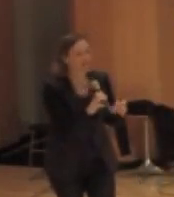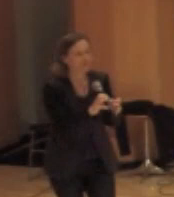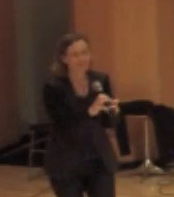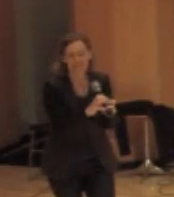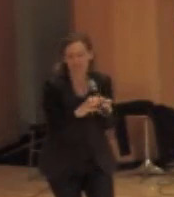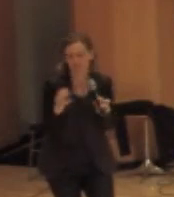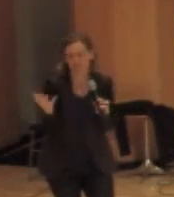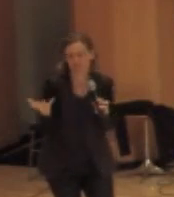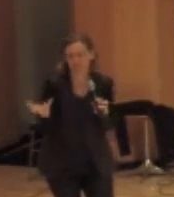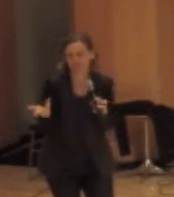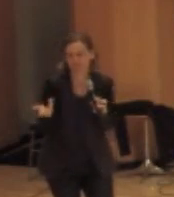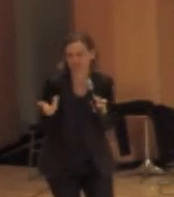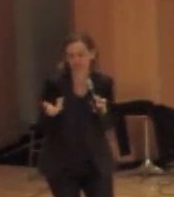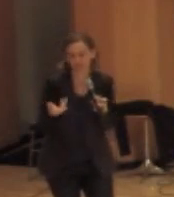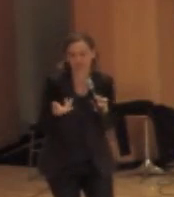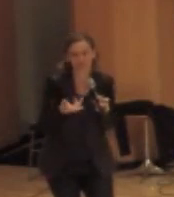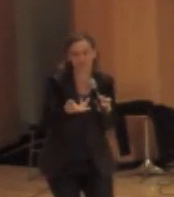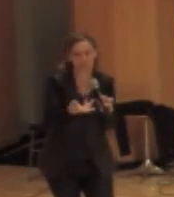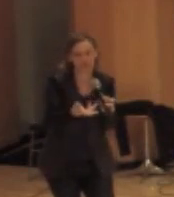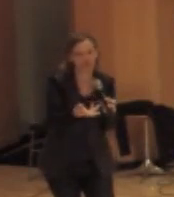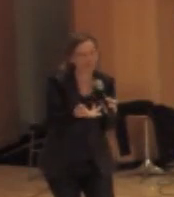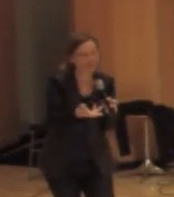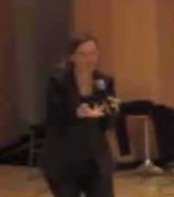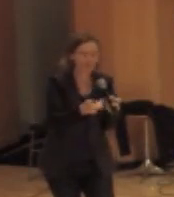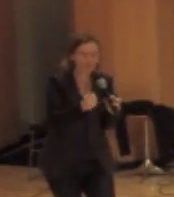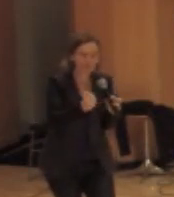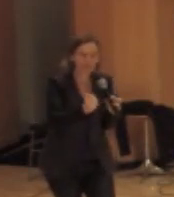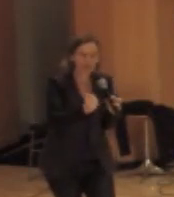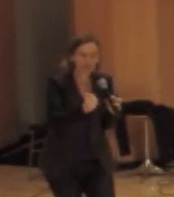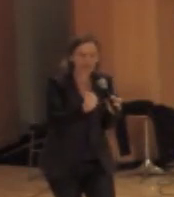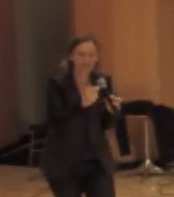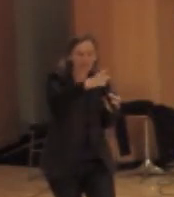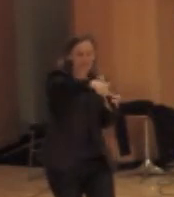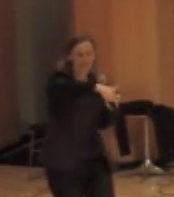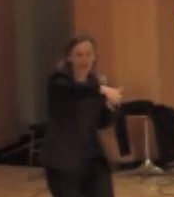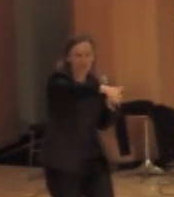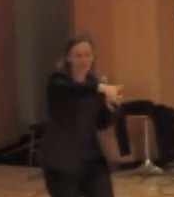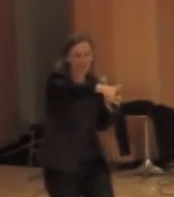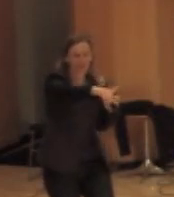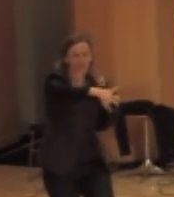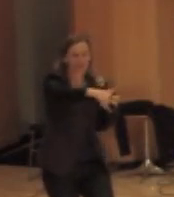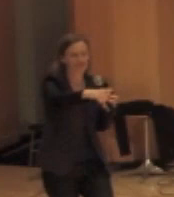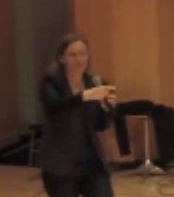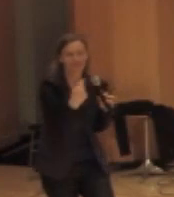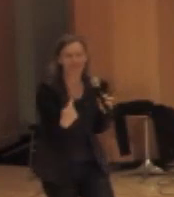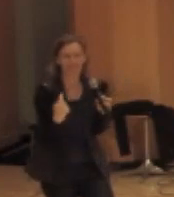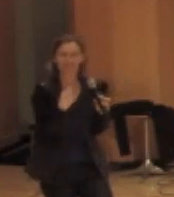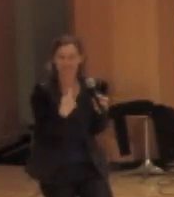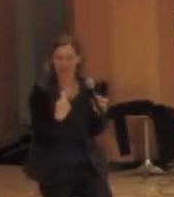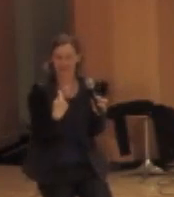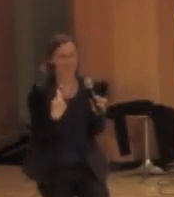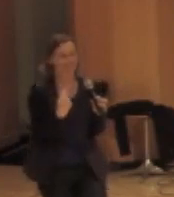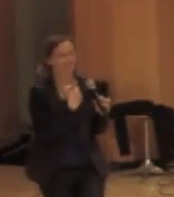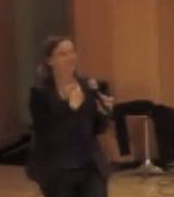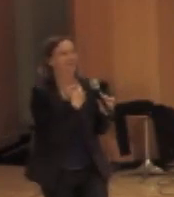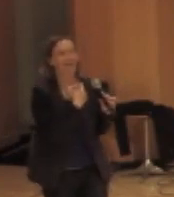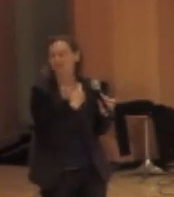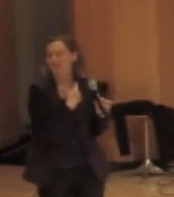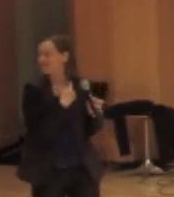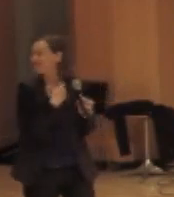we have some amazing people in the room who were part of that first production Lauren hurn is right over here she designed the